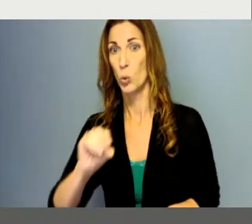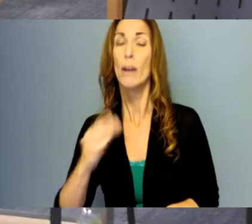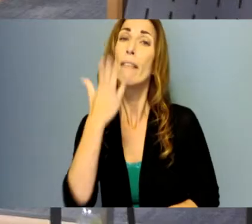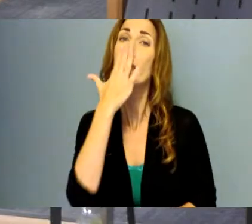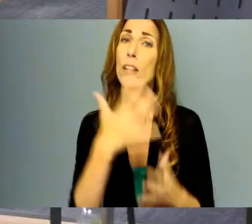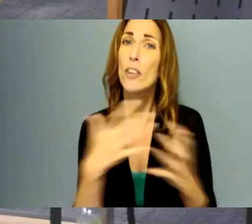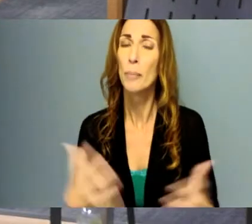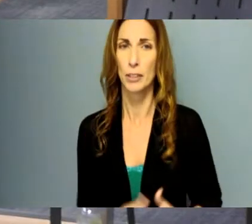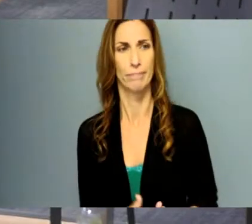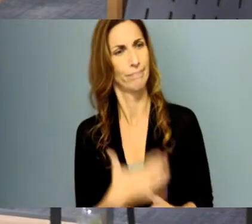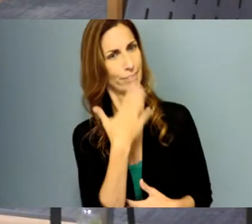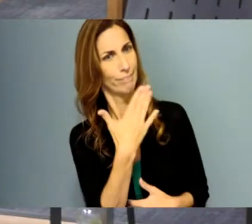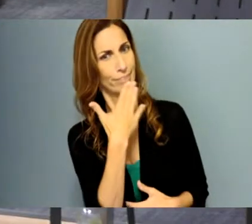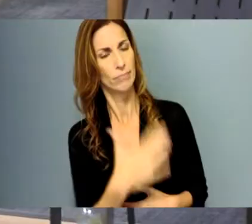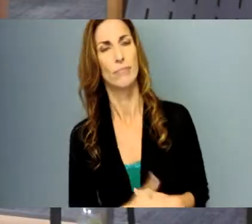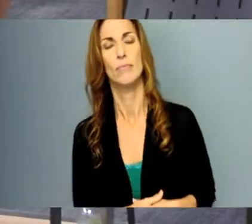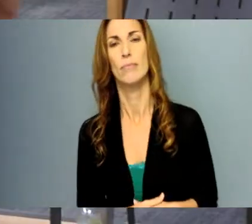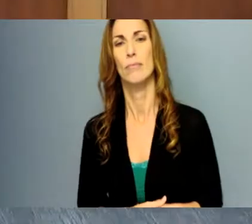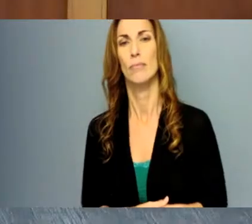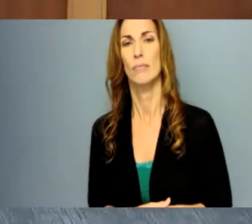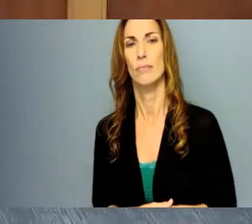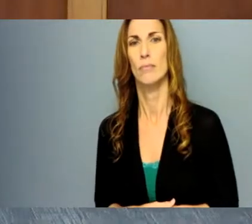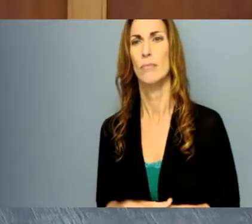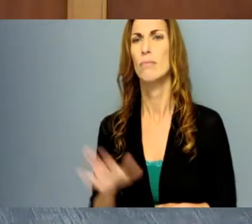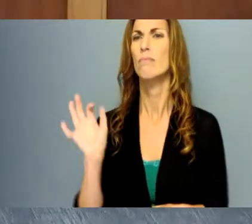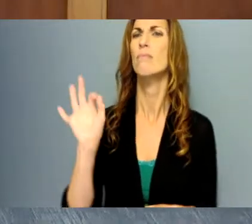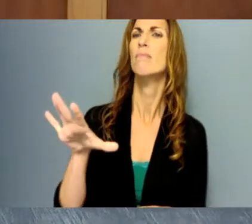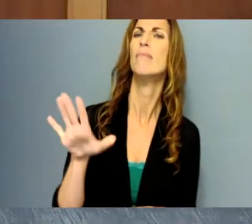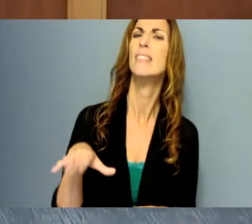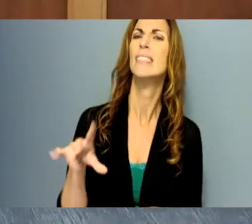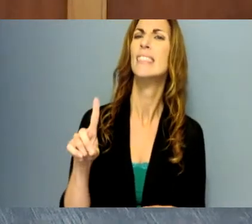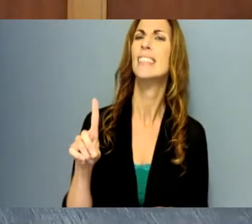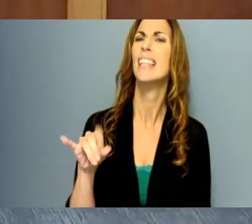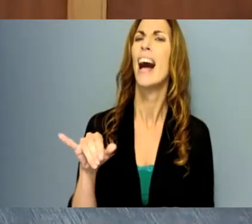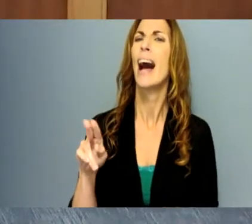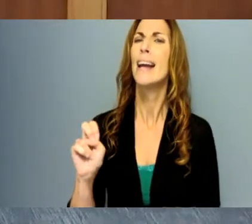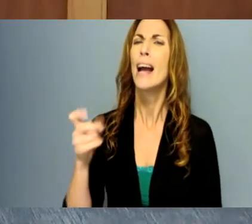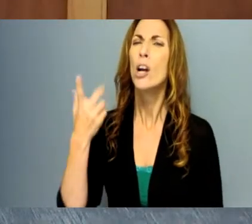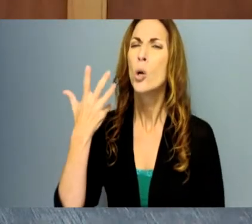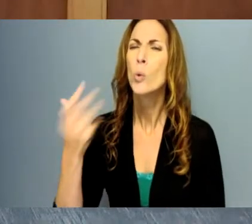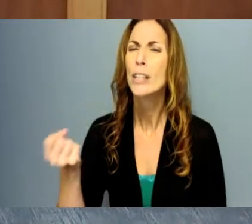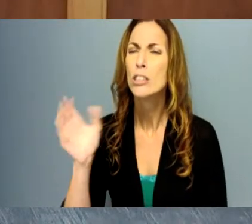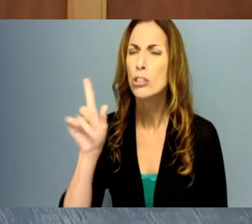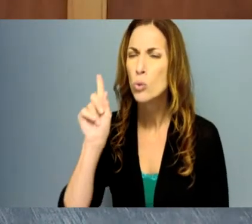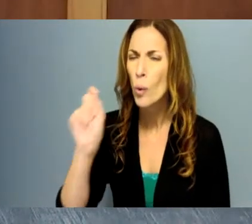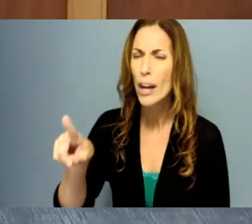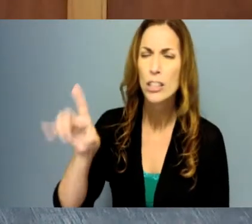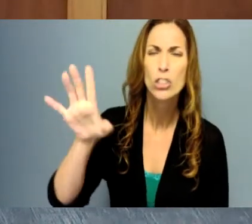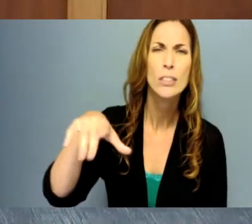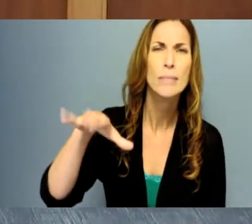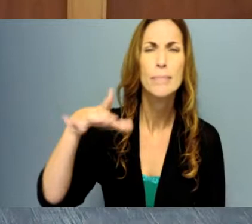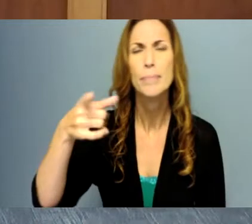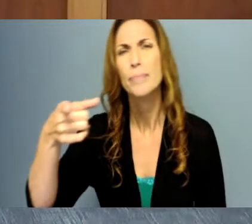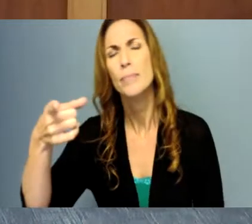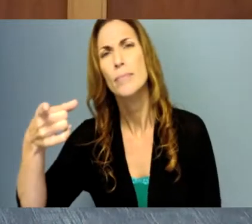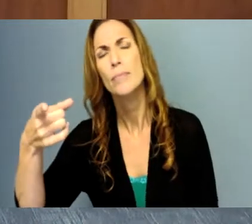you, Diane. Just one. Diane, just a quick question.